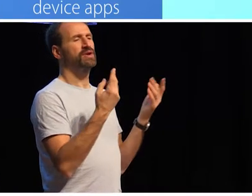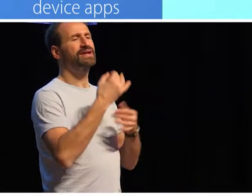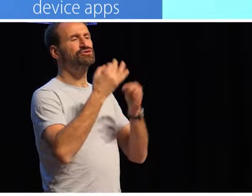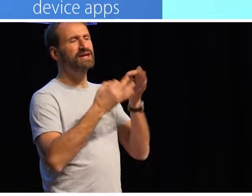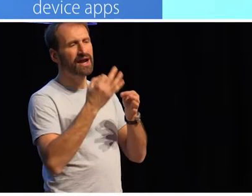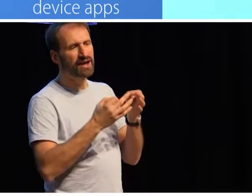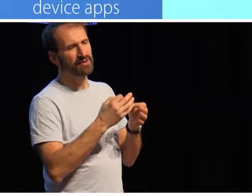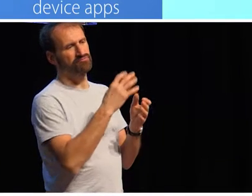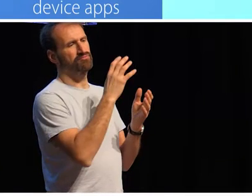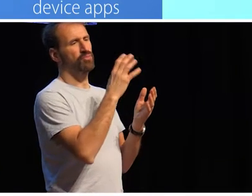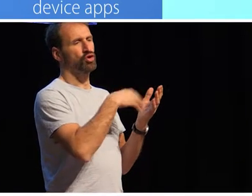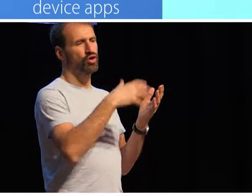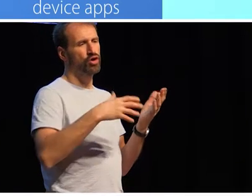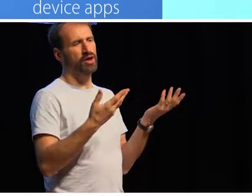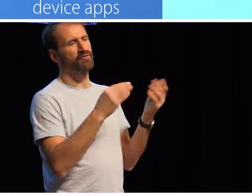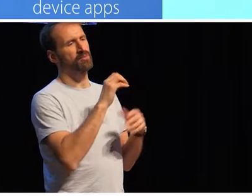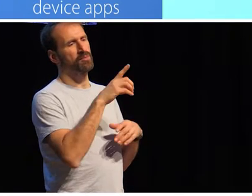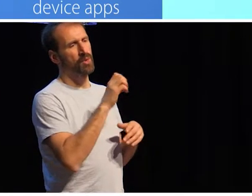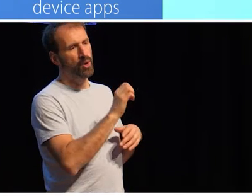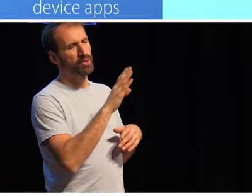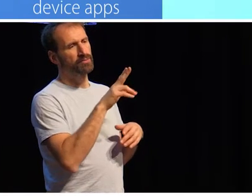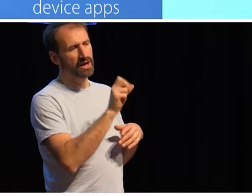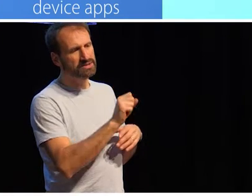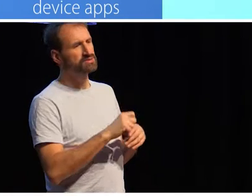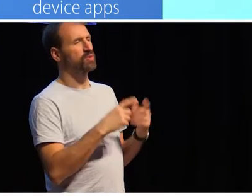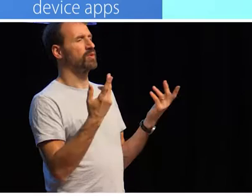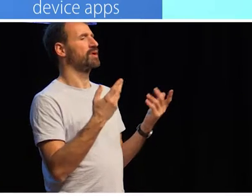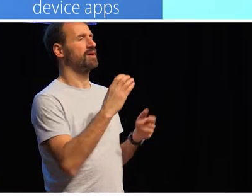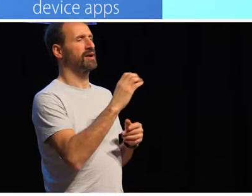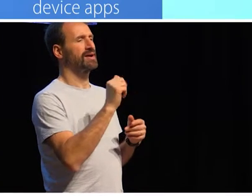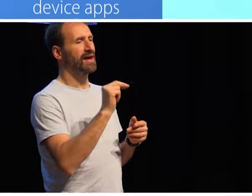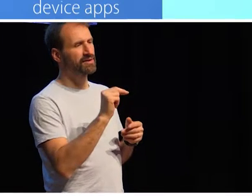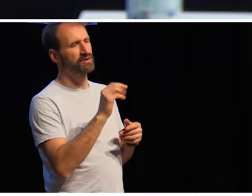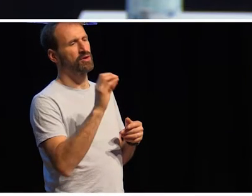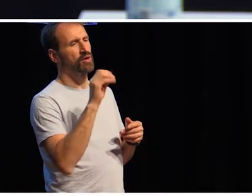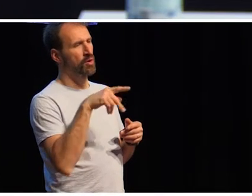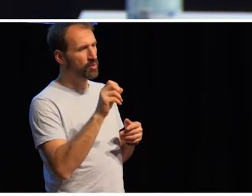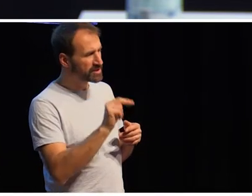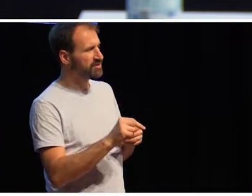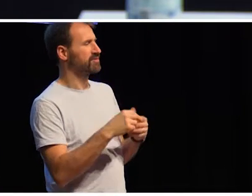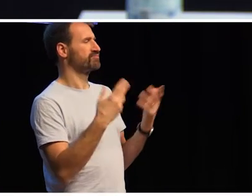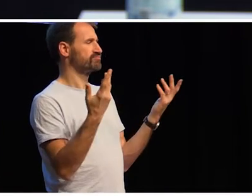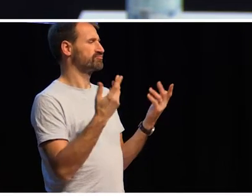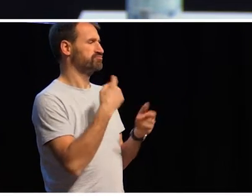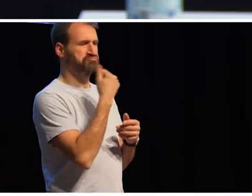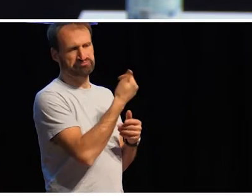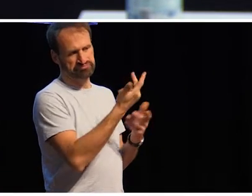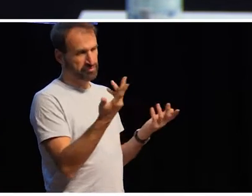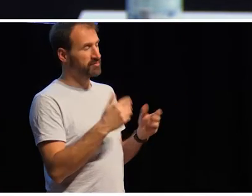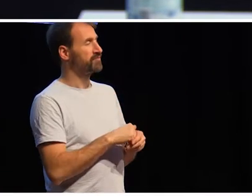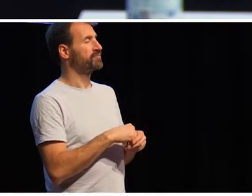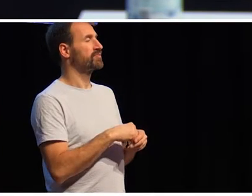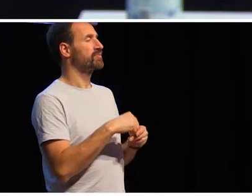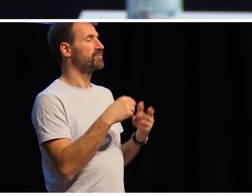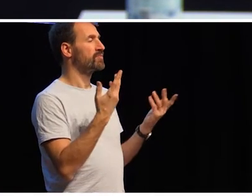like Modbus or CANopen, also USB is used, Bluetooth LE is very popular, and also the venerable